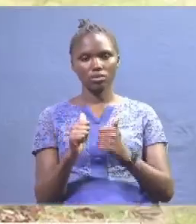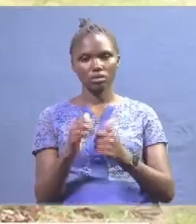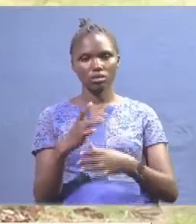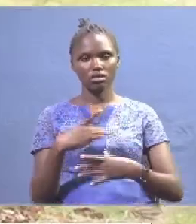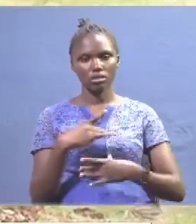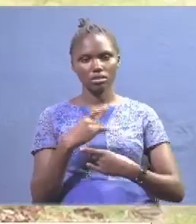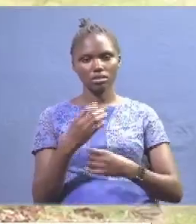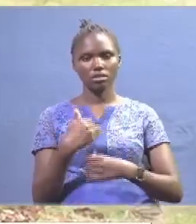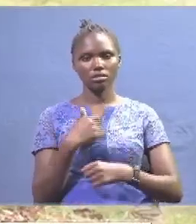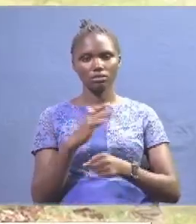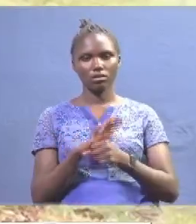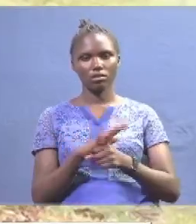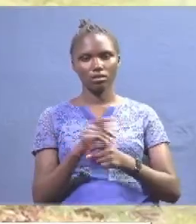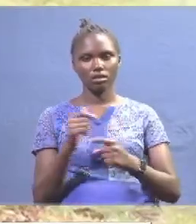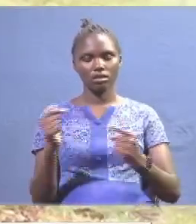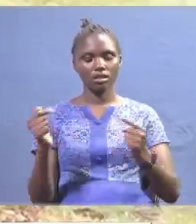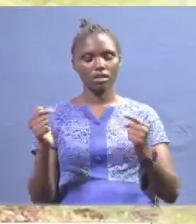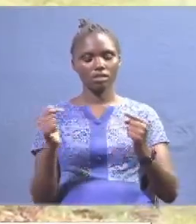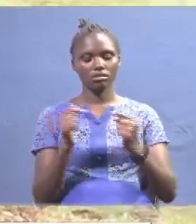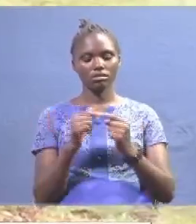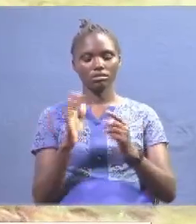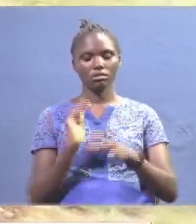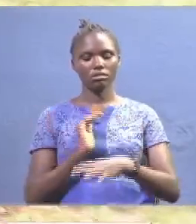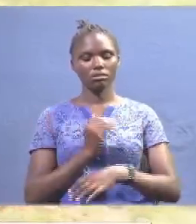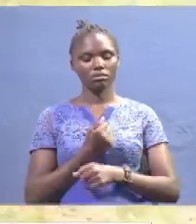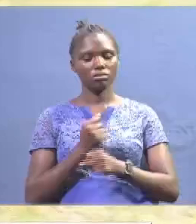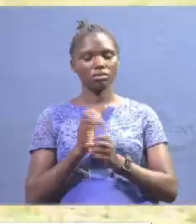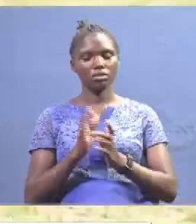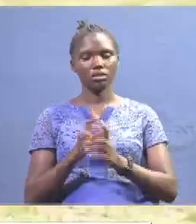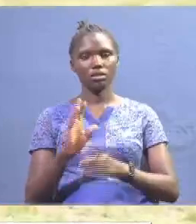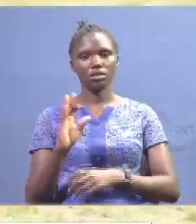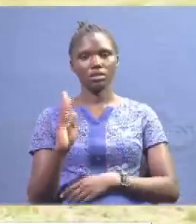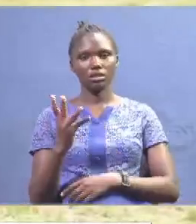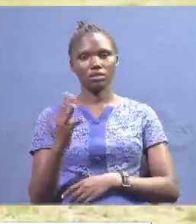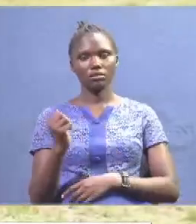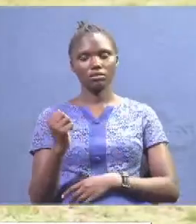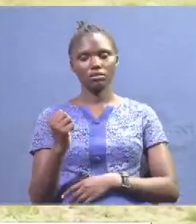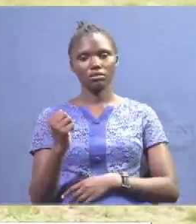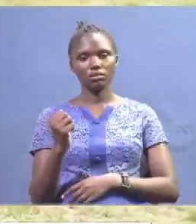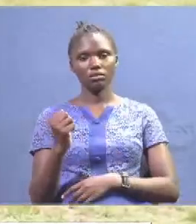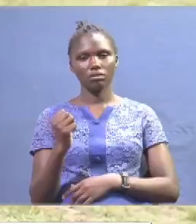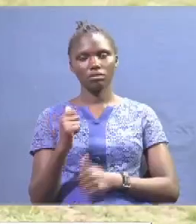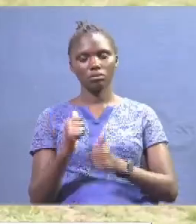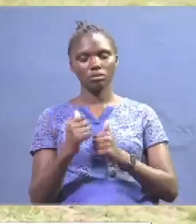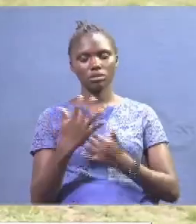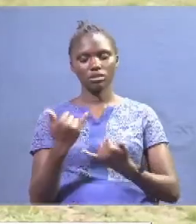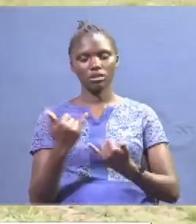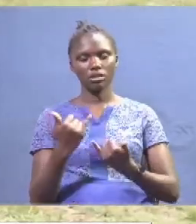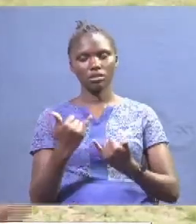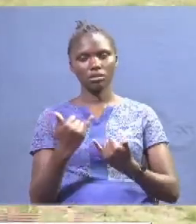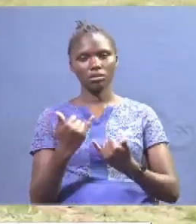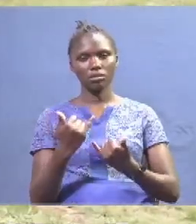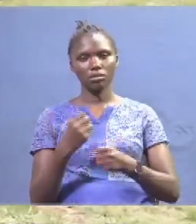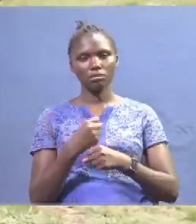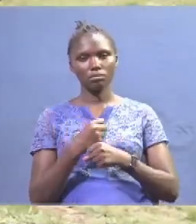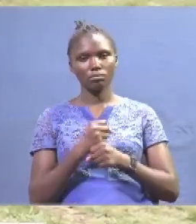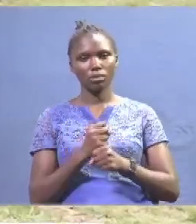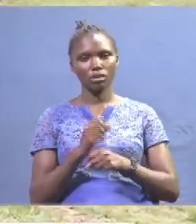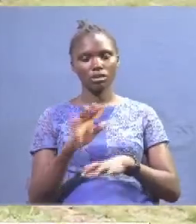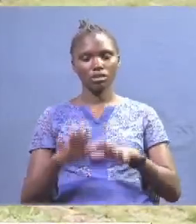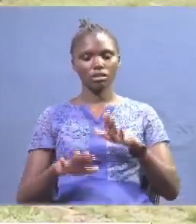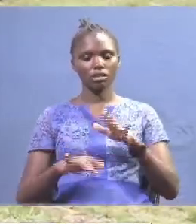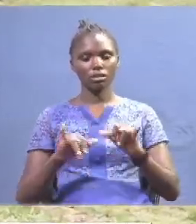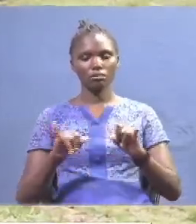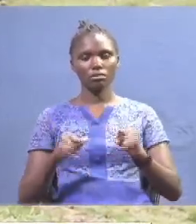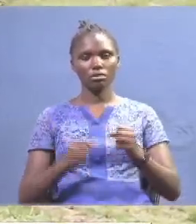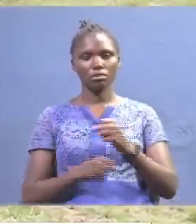because our target for this year is actually 130,000 trees, and therefore this will make a major step towards